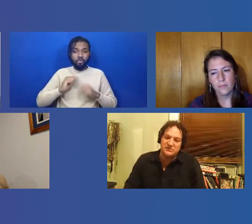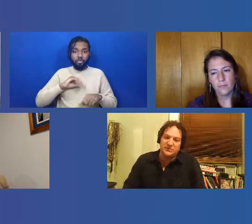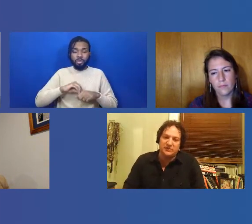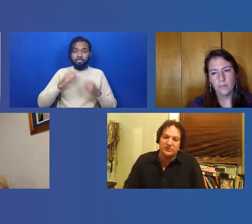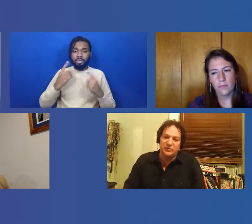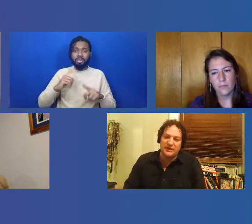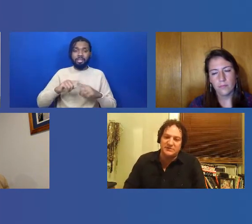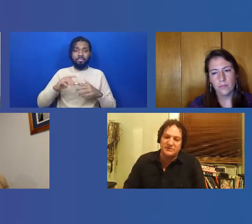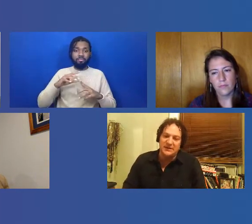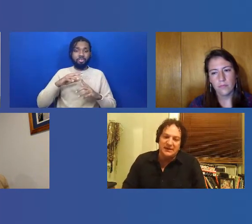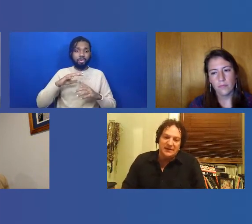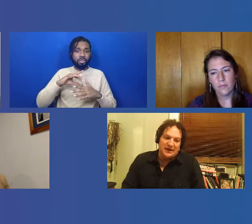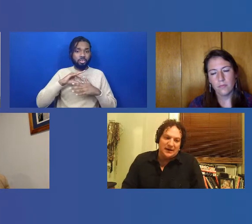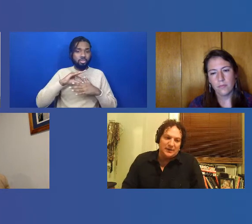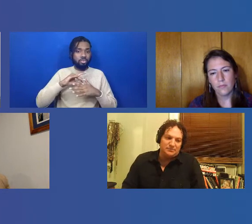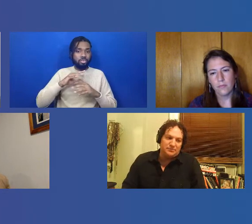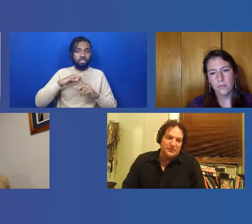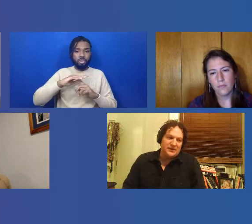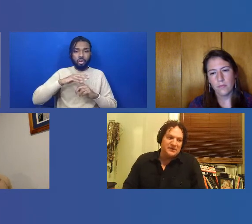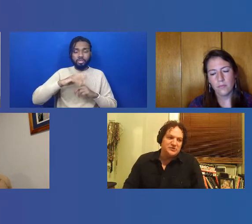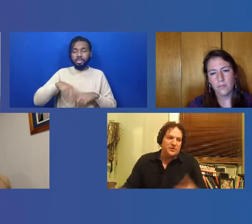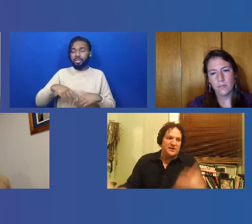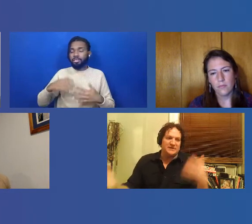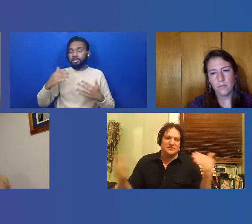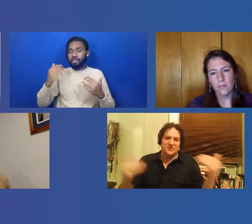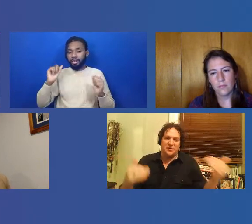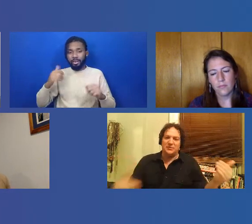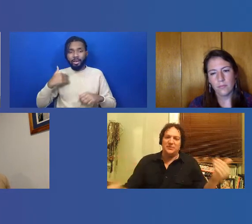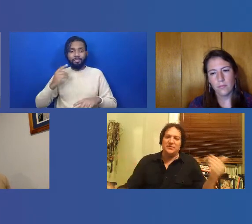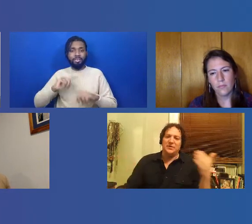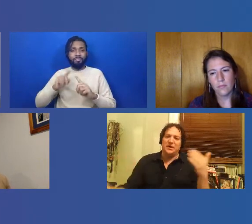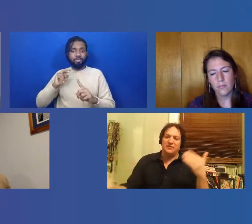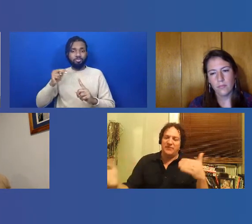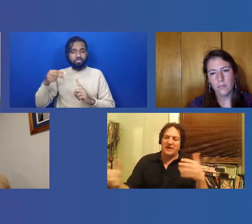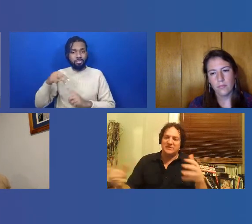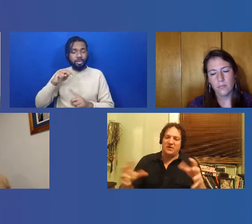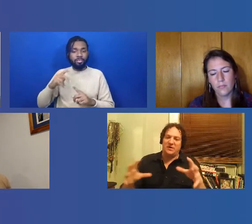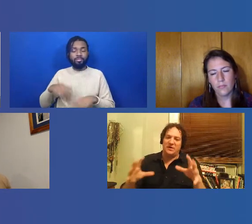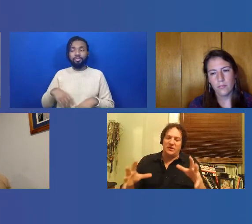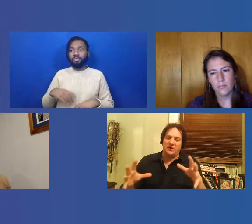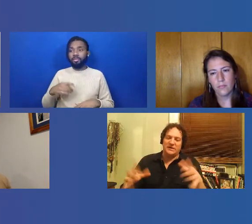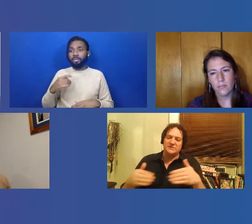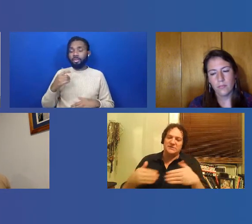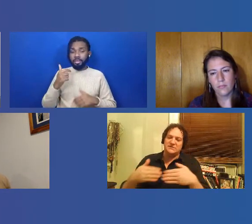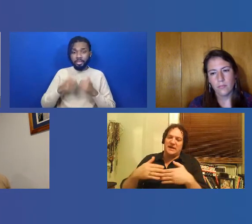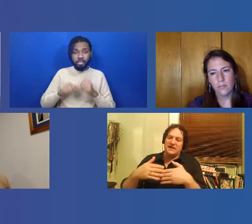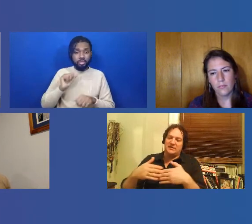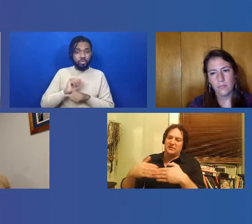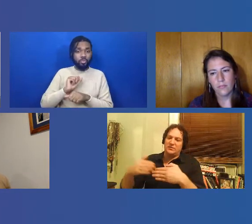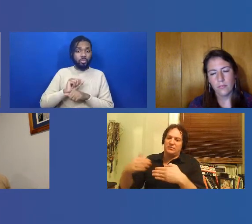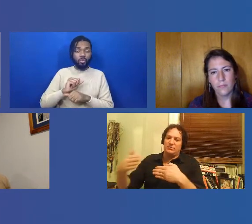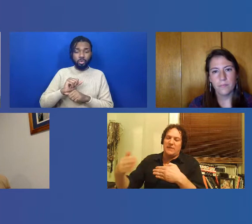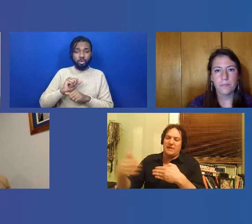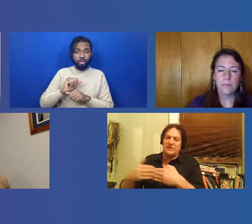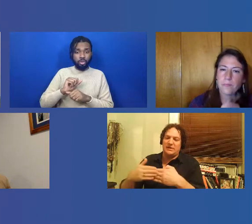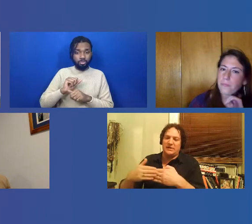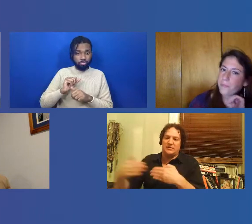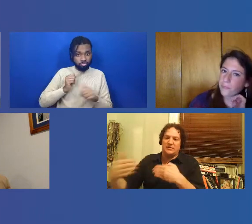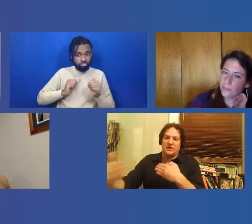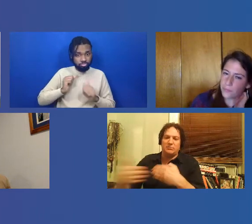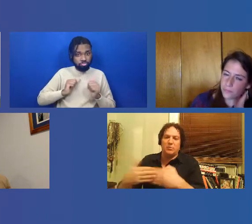understood in so many different ways. Each work has its own effect on audiences that may